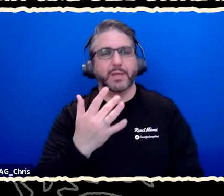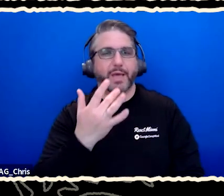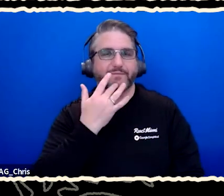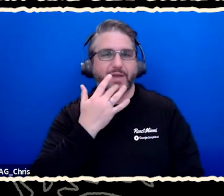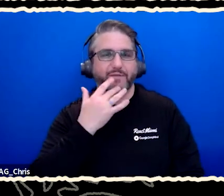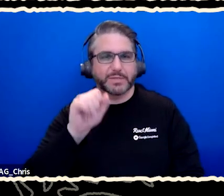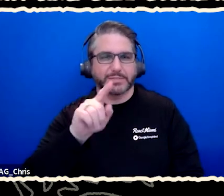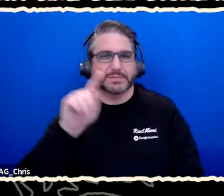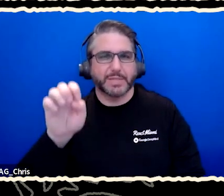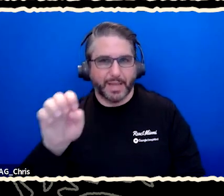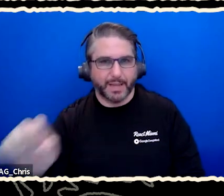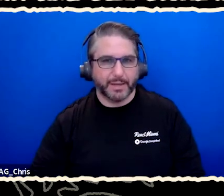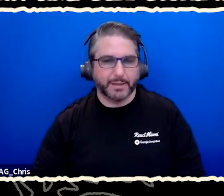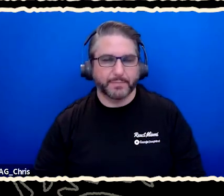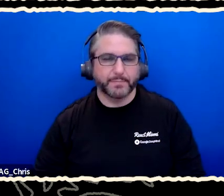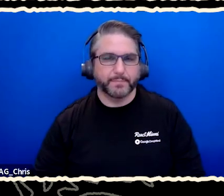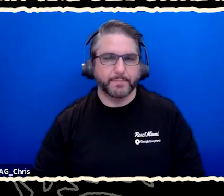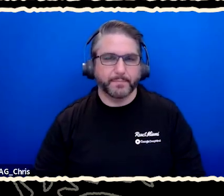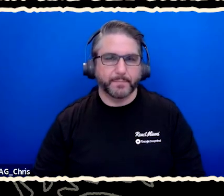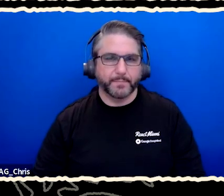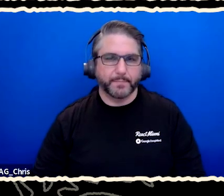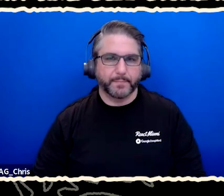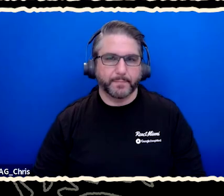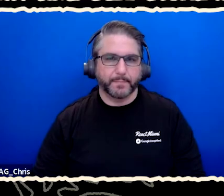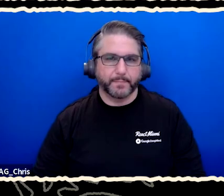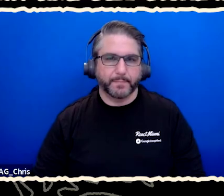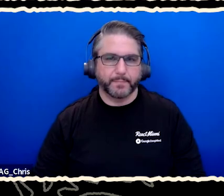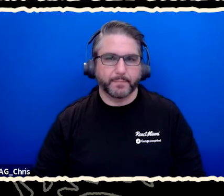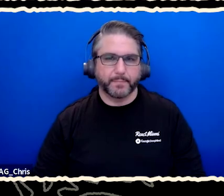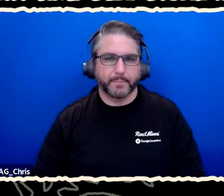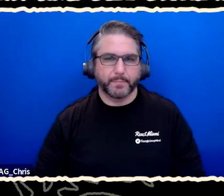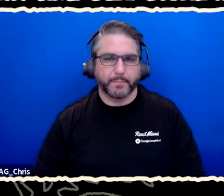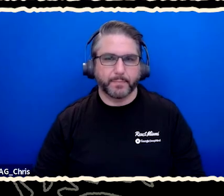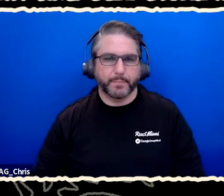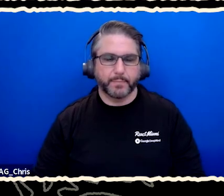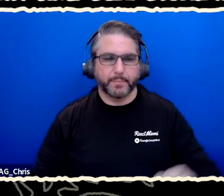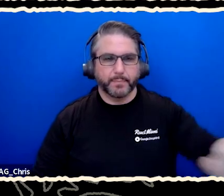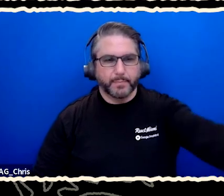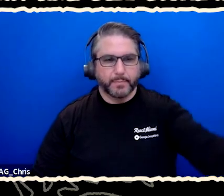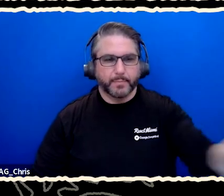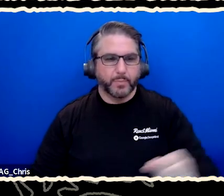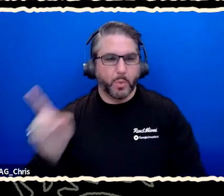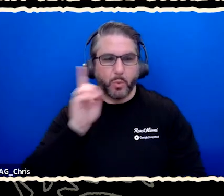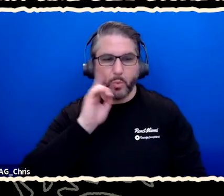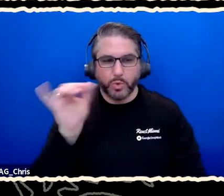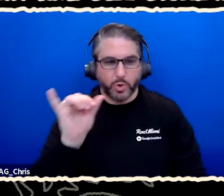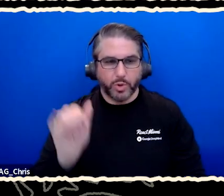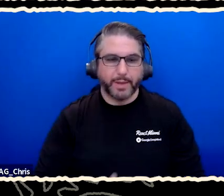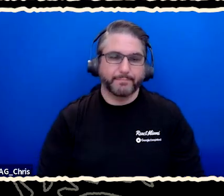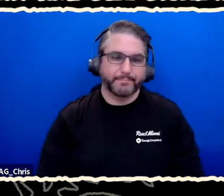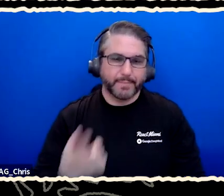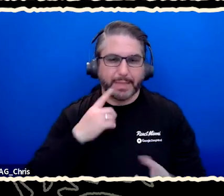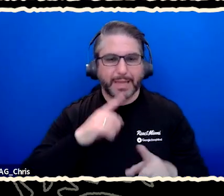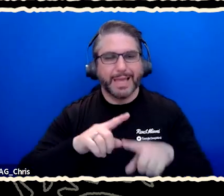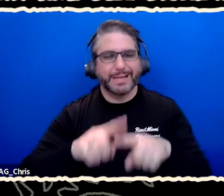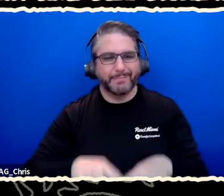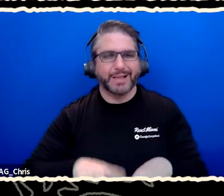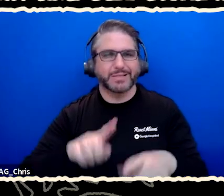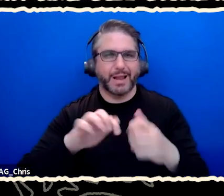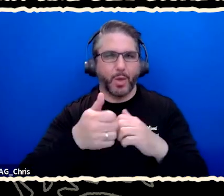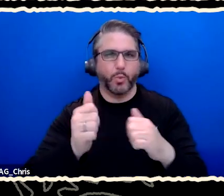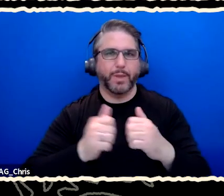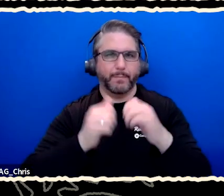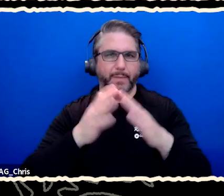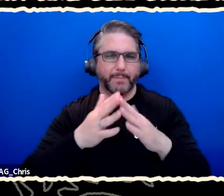that's calculated specifically for it. How does it look? It kind of depends on the implementation, because